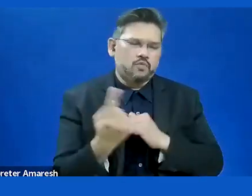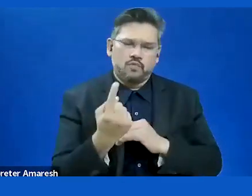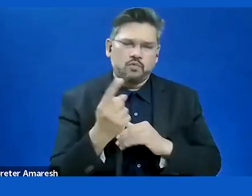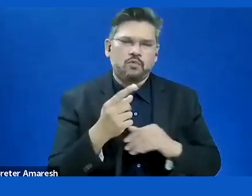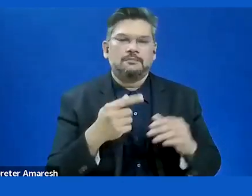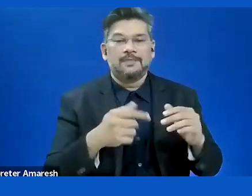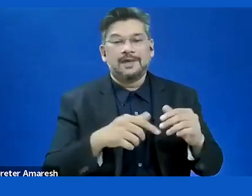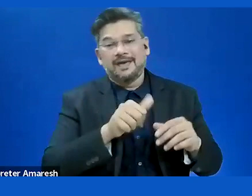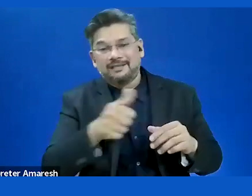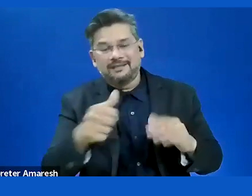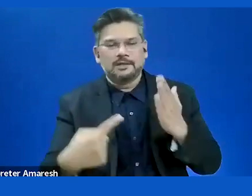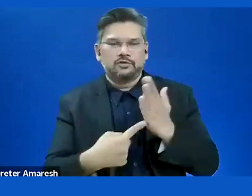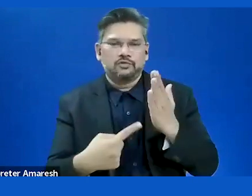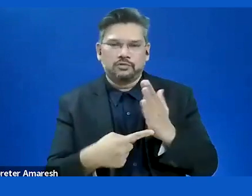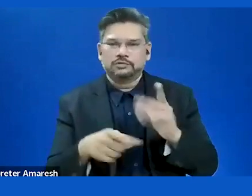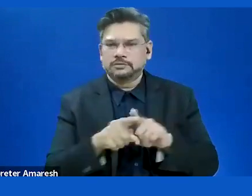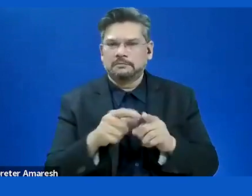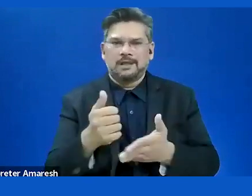for